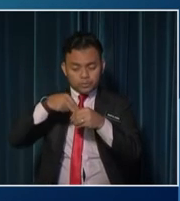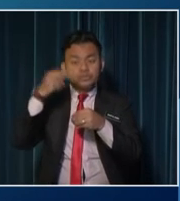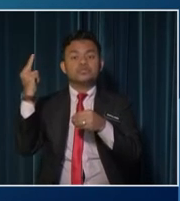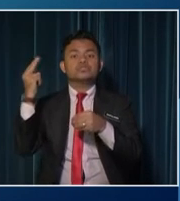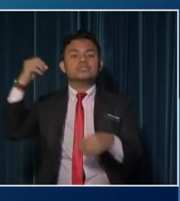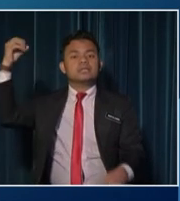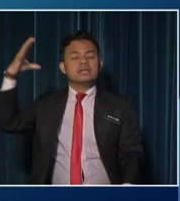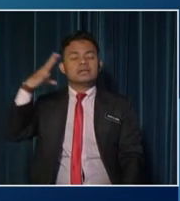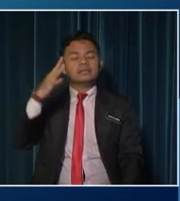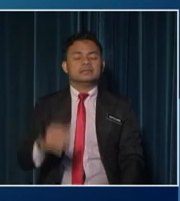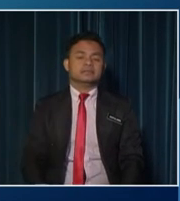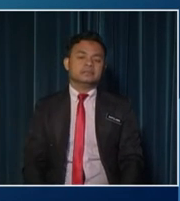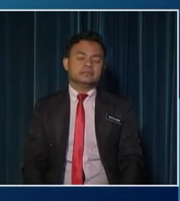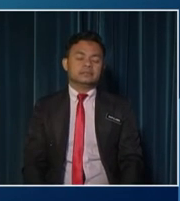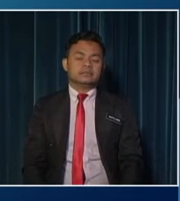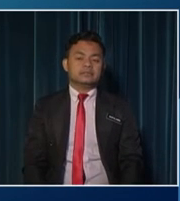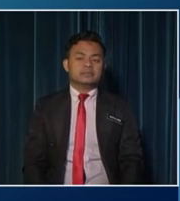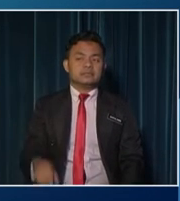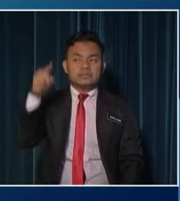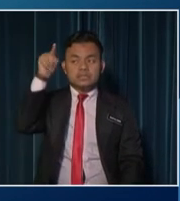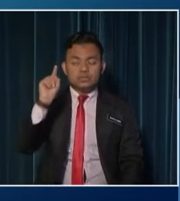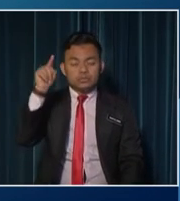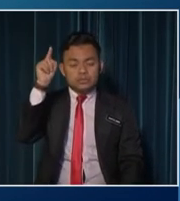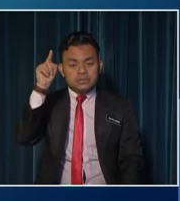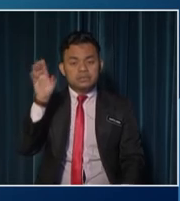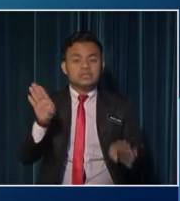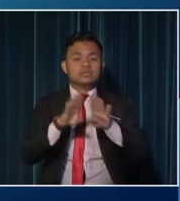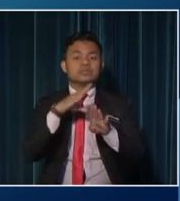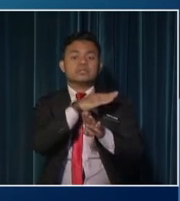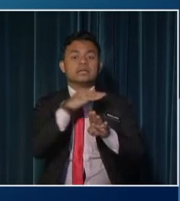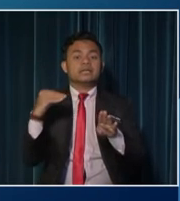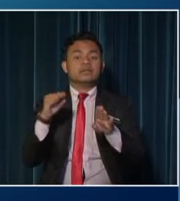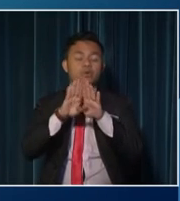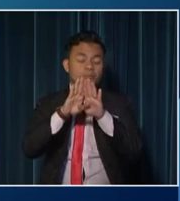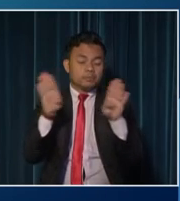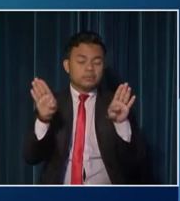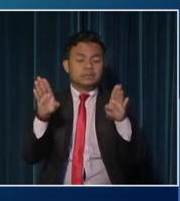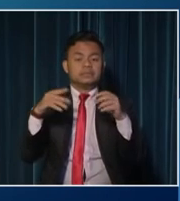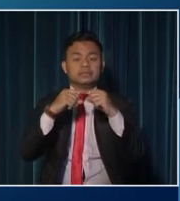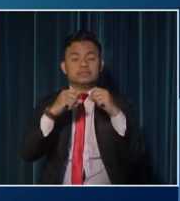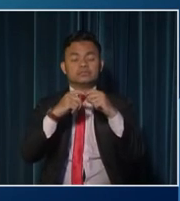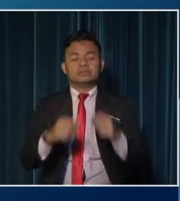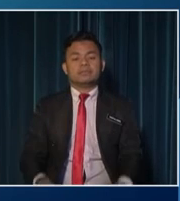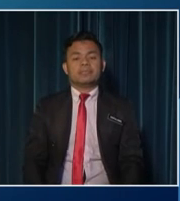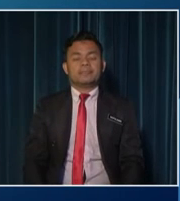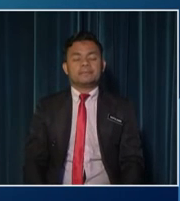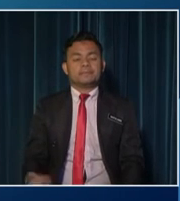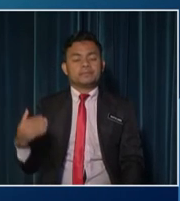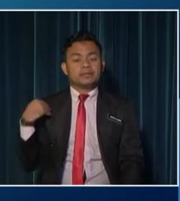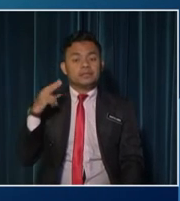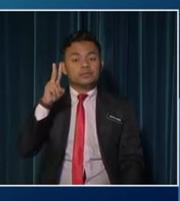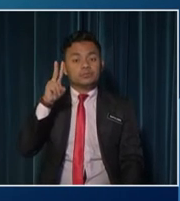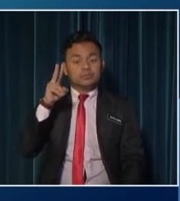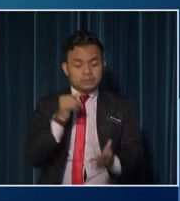switch closes and opens the electric circuit. There are two types of